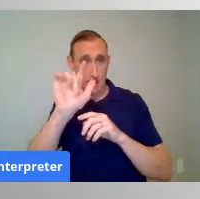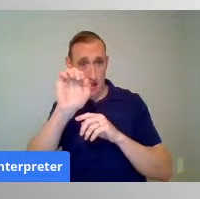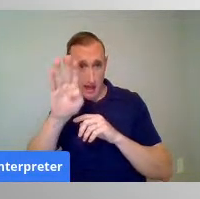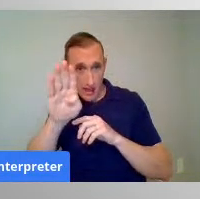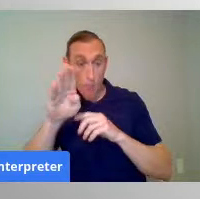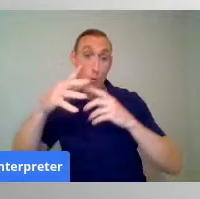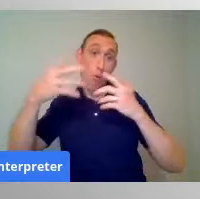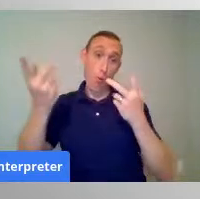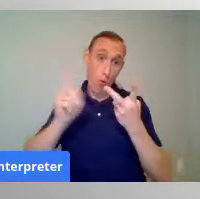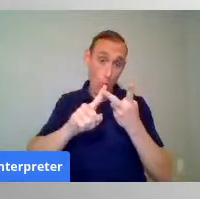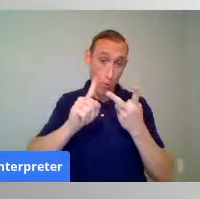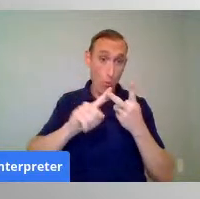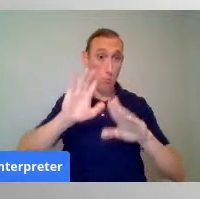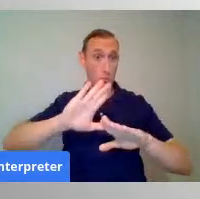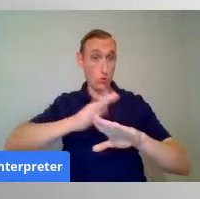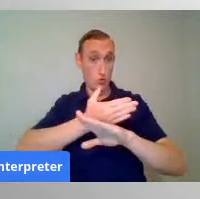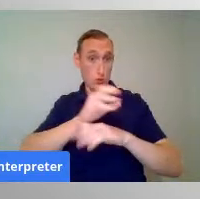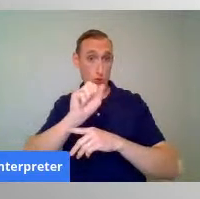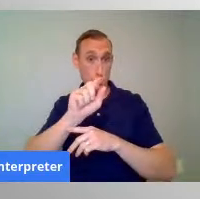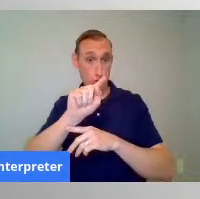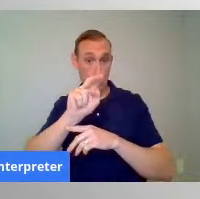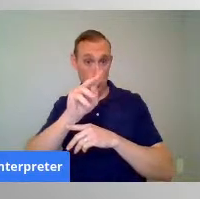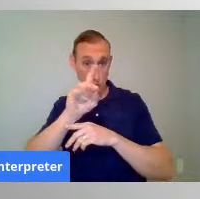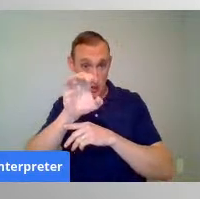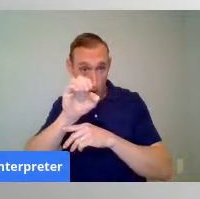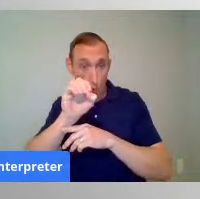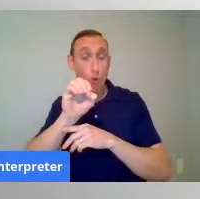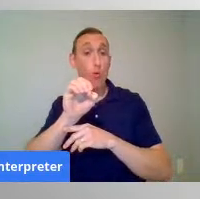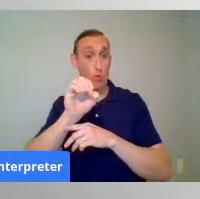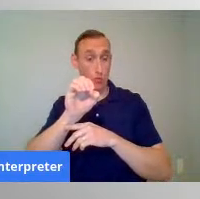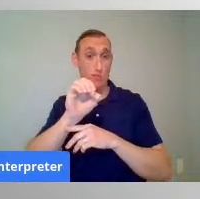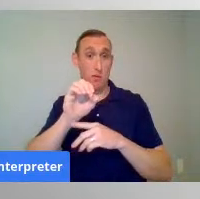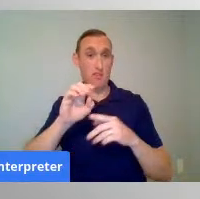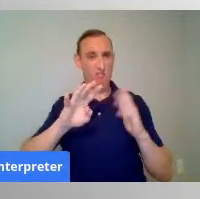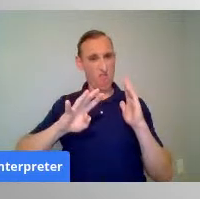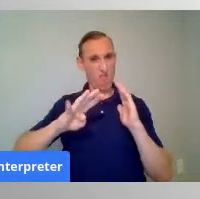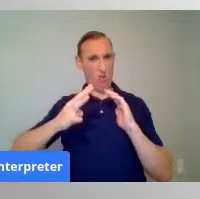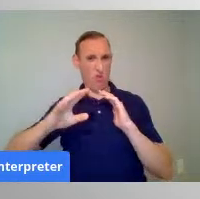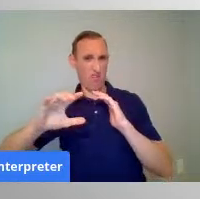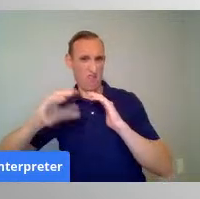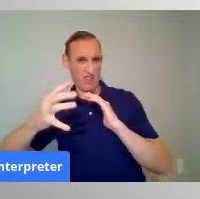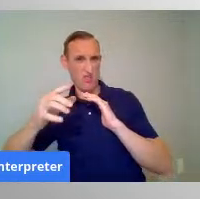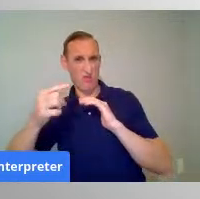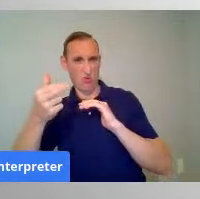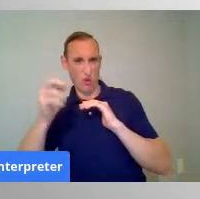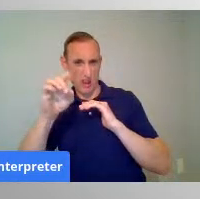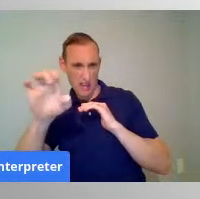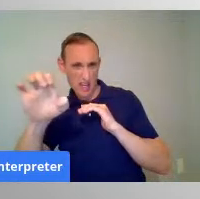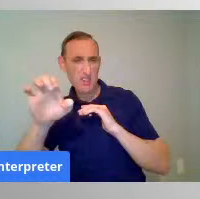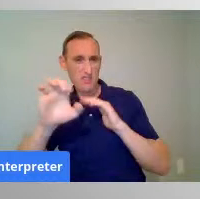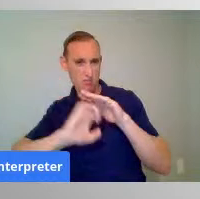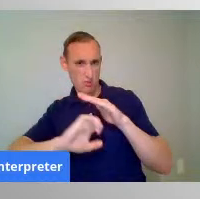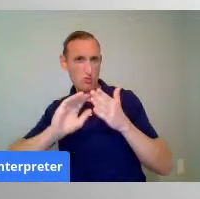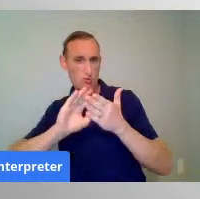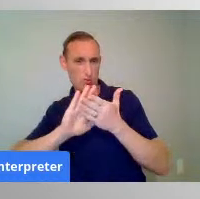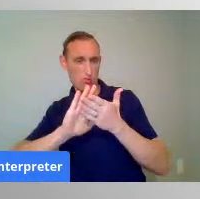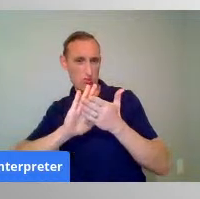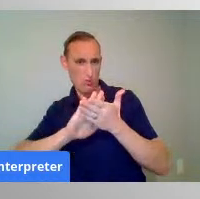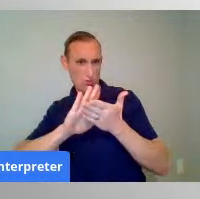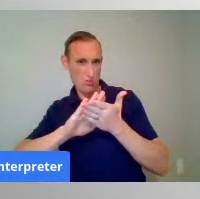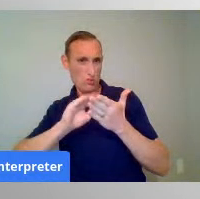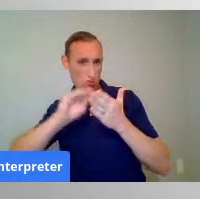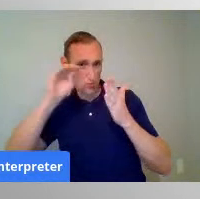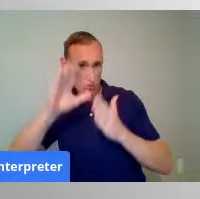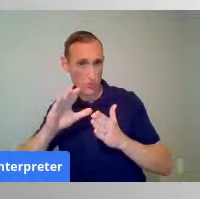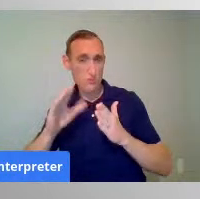of upper elementary students, I've been in Title I for 21 years, so I taught 4th and 5th grade. A lot of them like